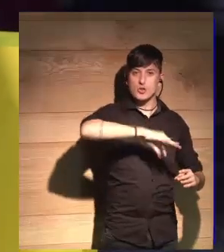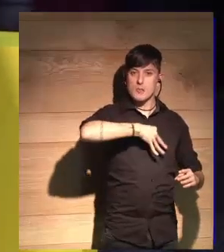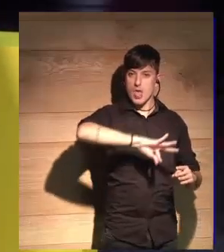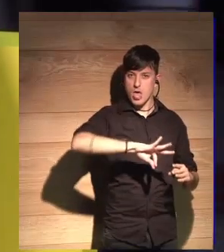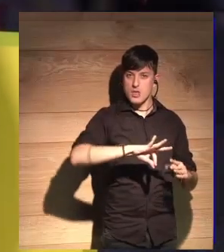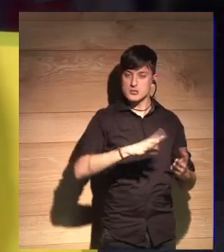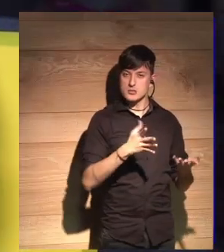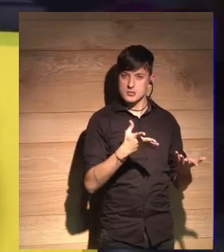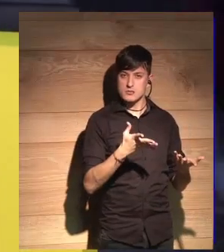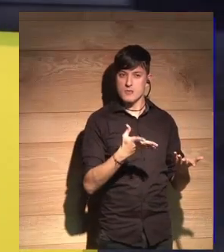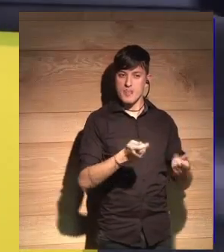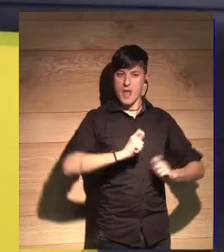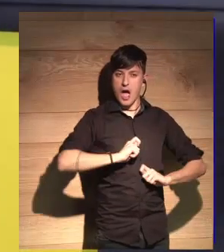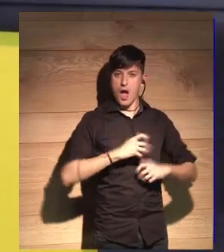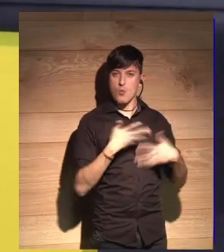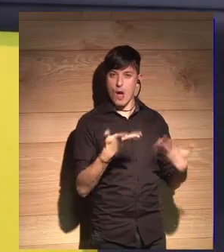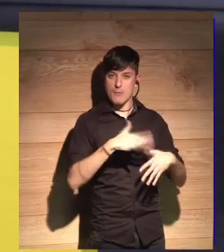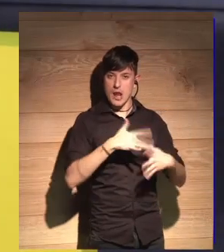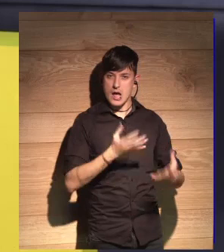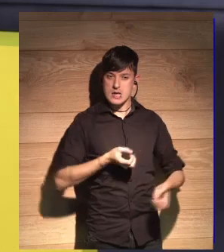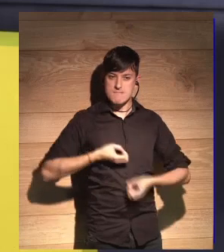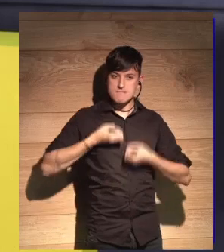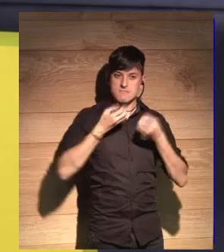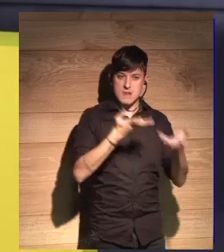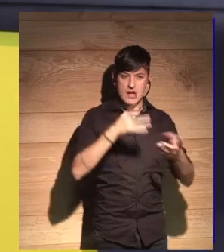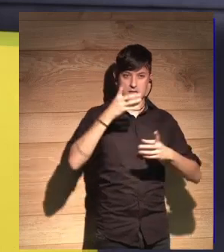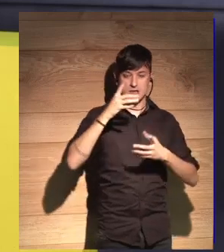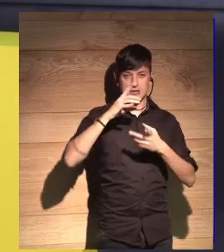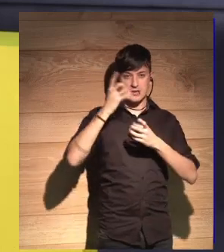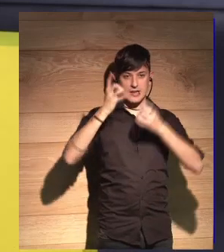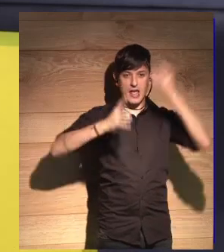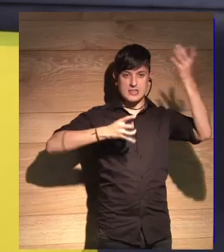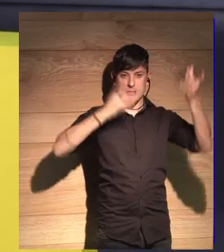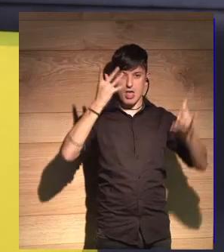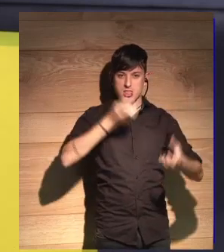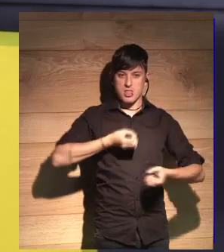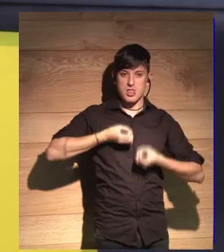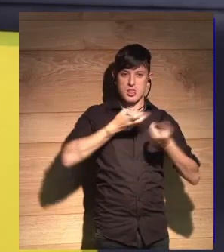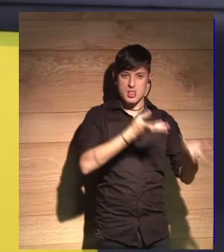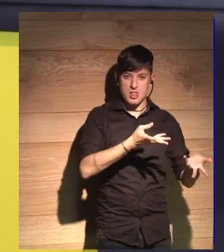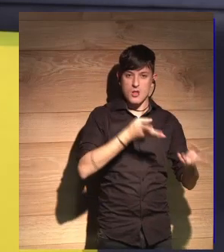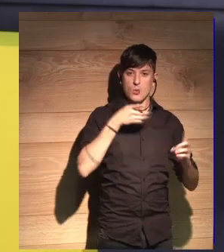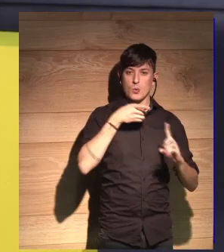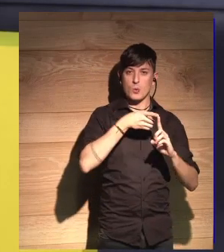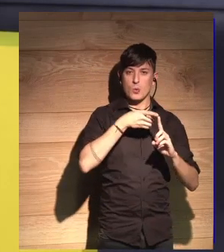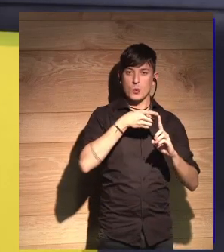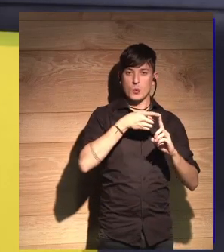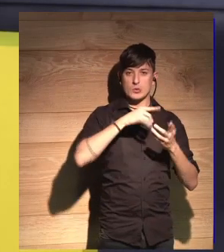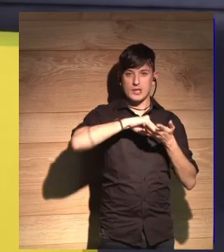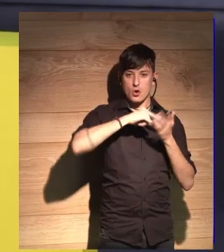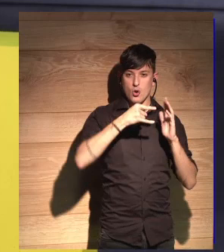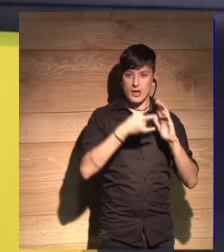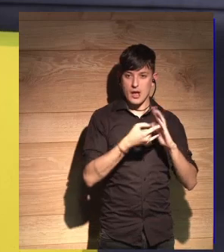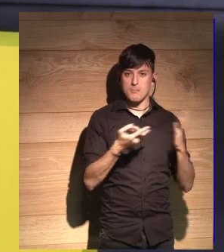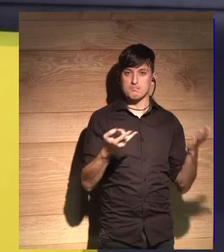possibilities does technology offer us to express and to articulate ourselves through technology, by using technology